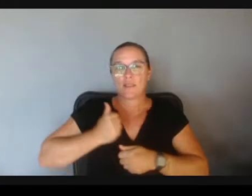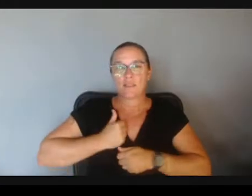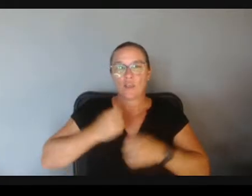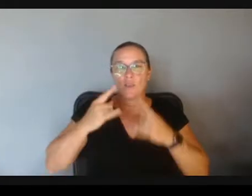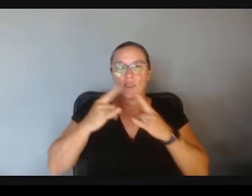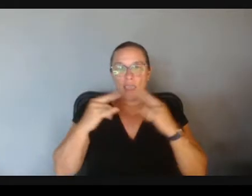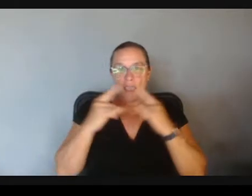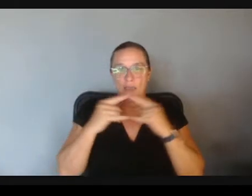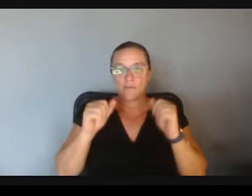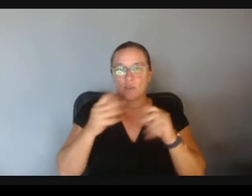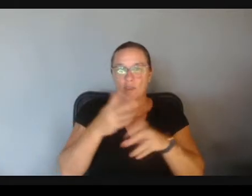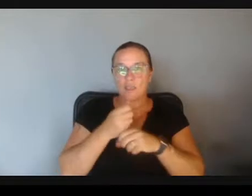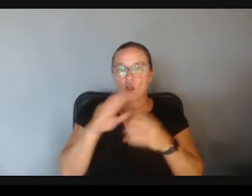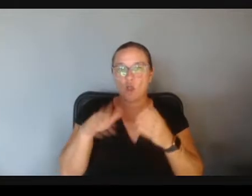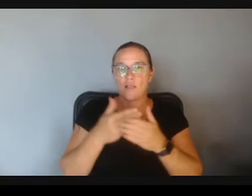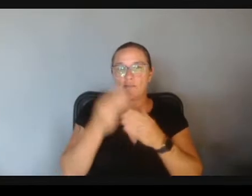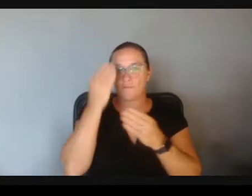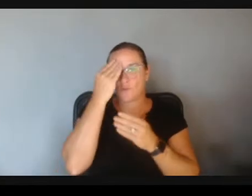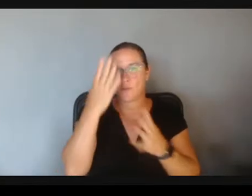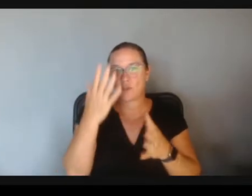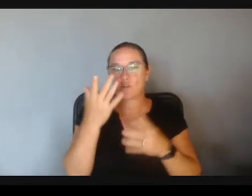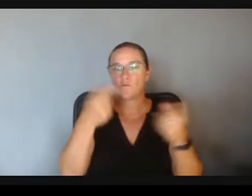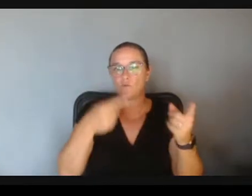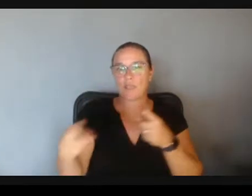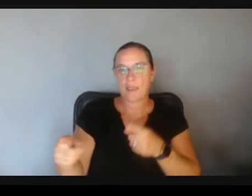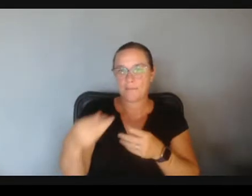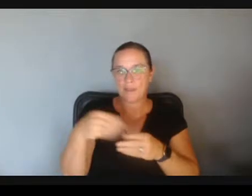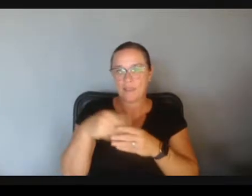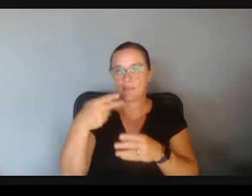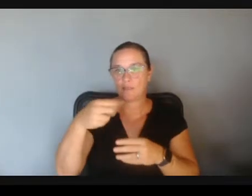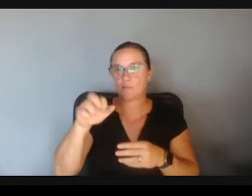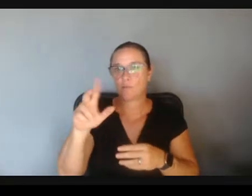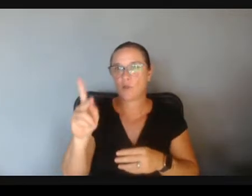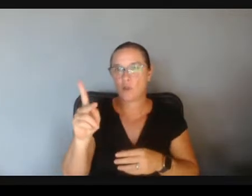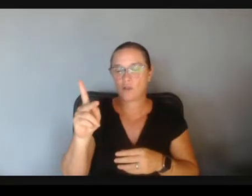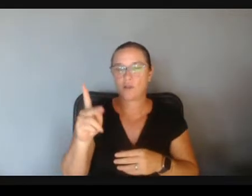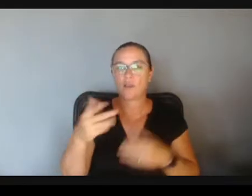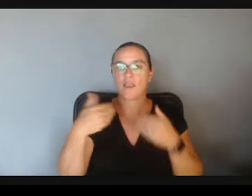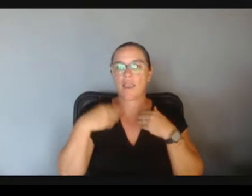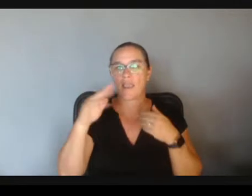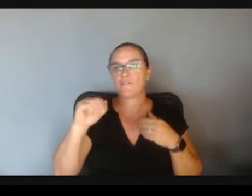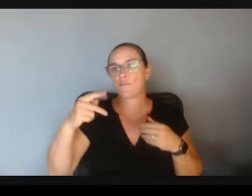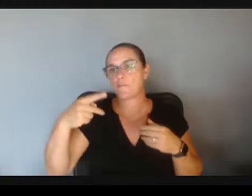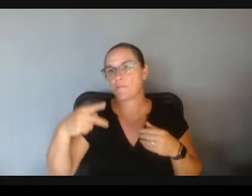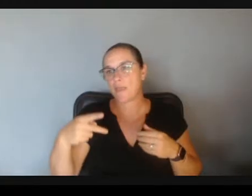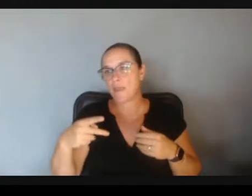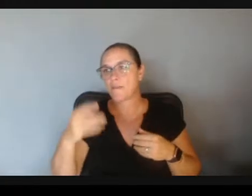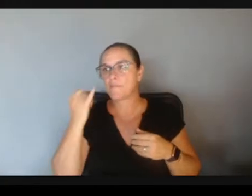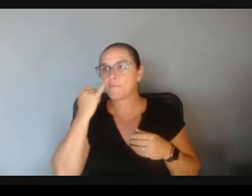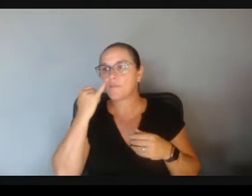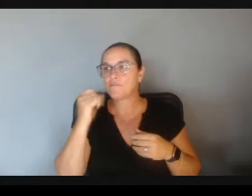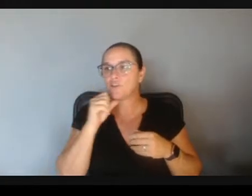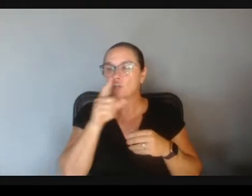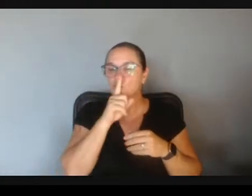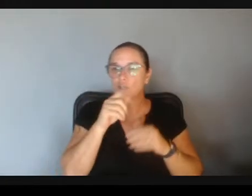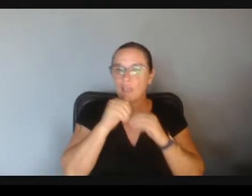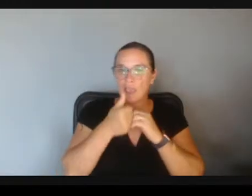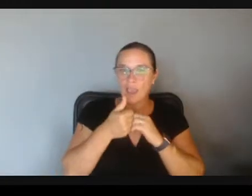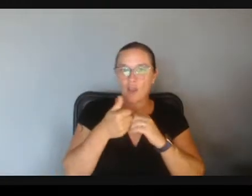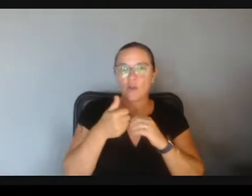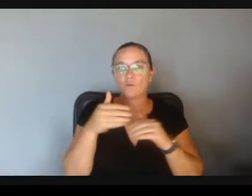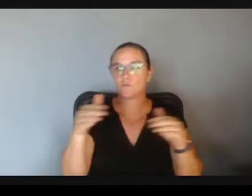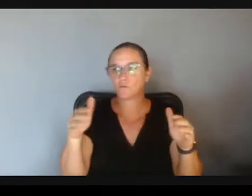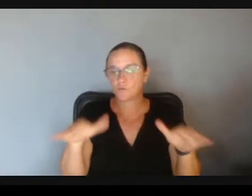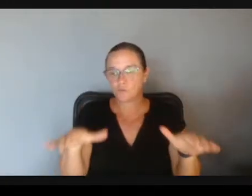where you can get all your information of what's going on in the park. A map there in case you don't know how to get to it through the entrance and all the way